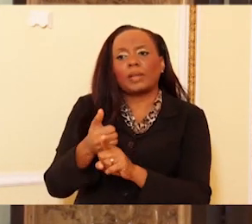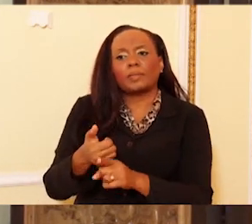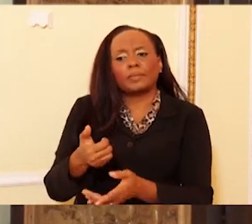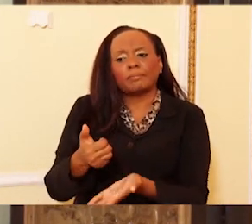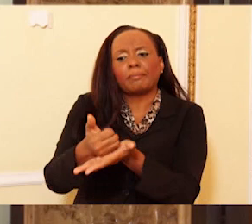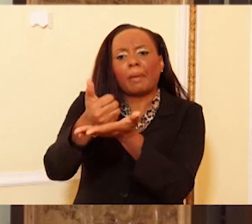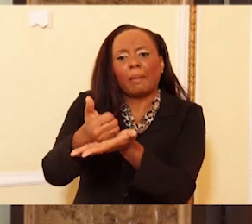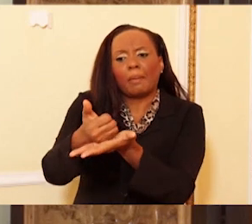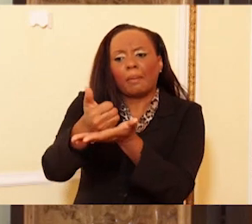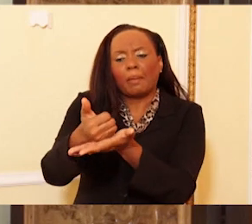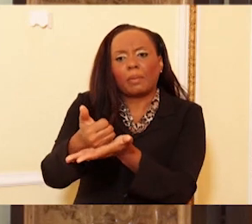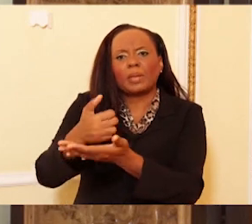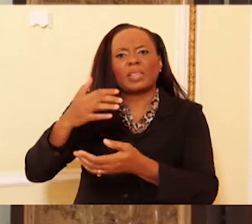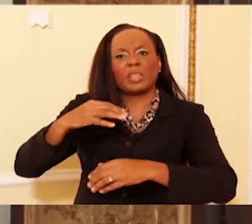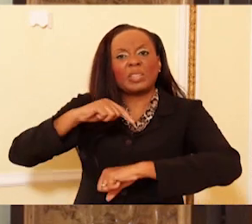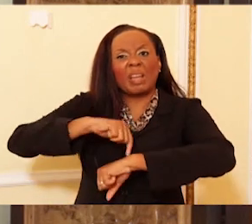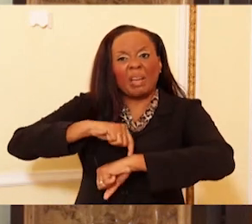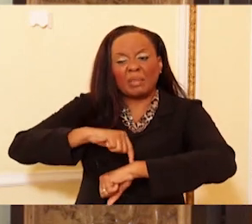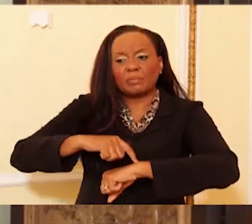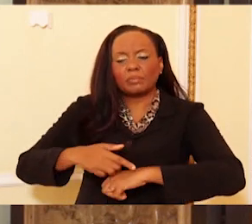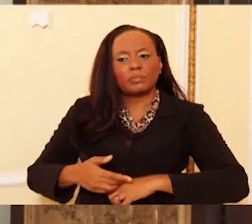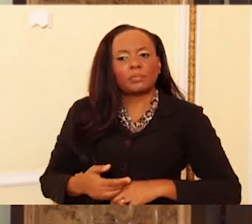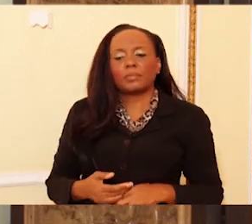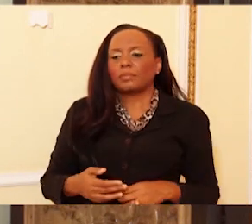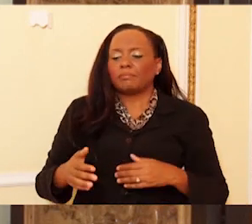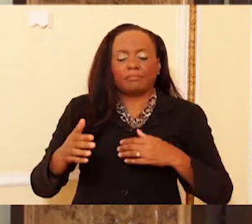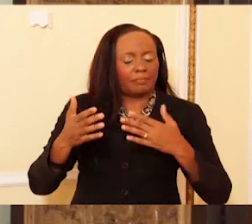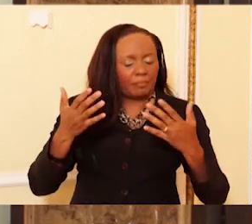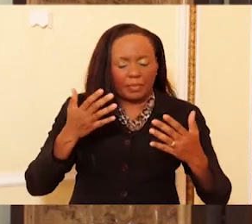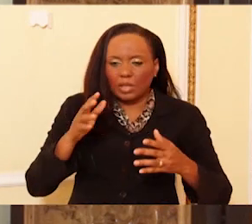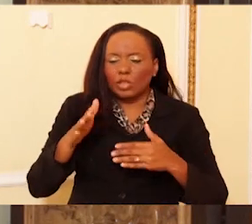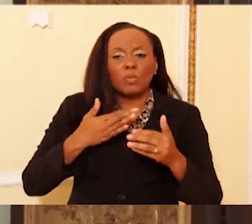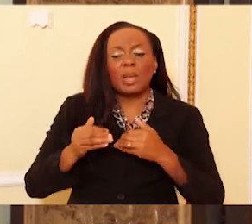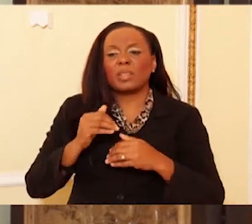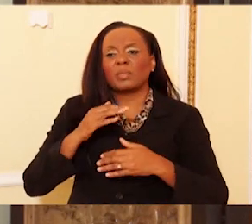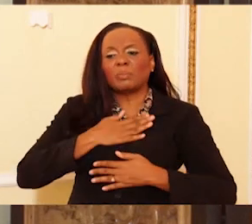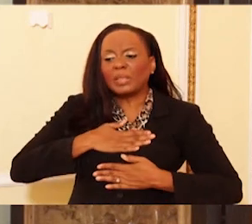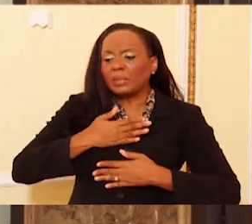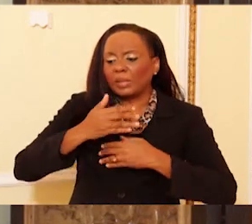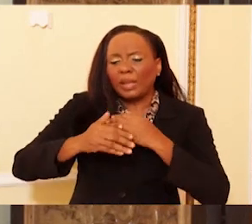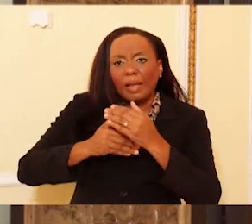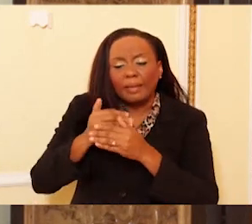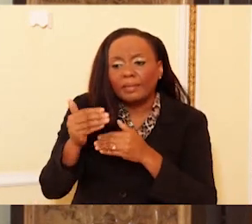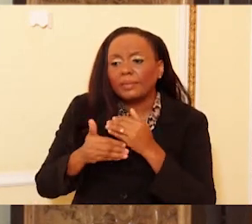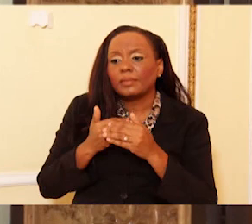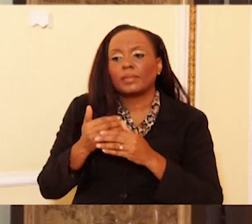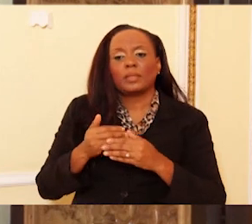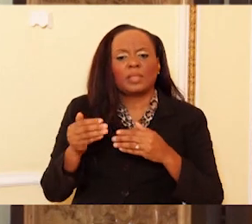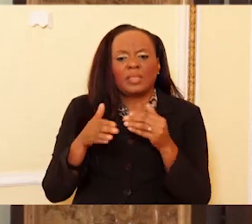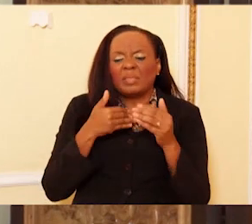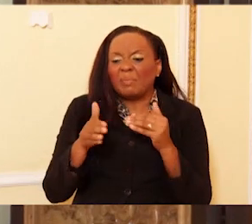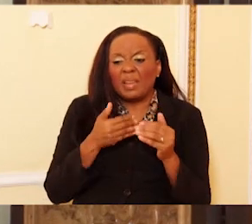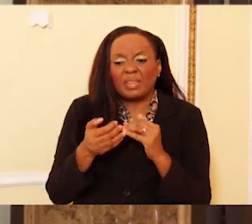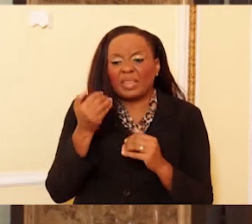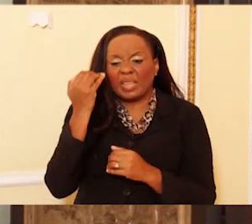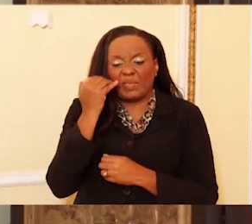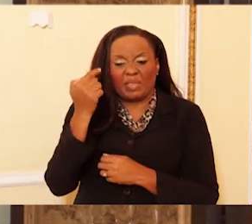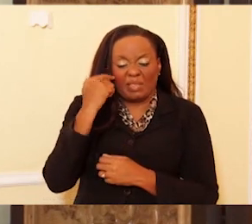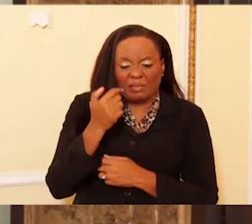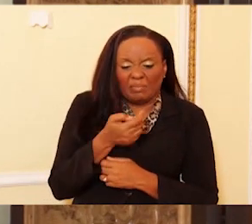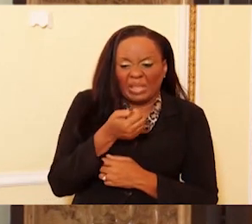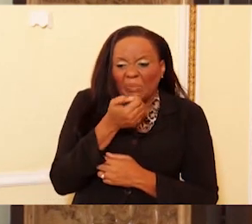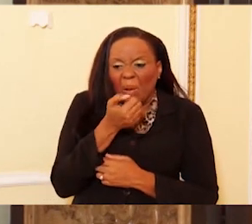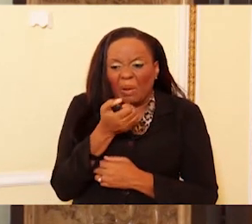times. Remember, no act of kindness will go unnoticed and no contribution is considered too